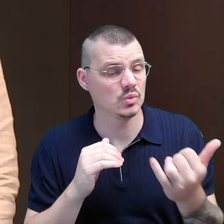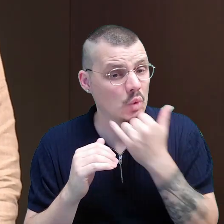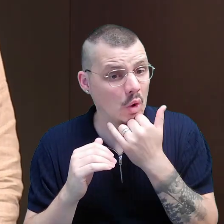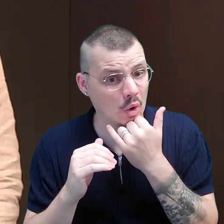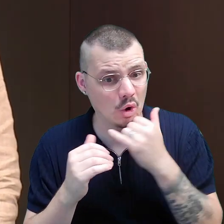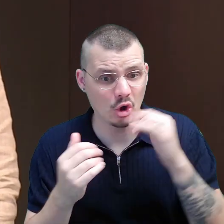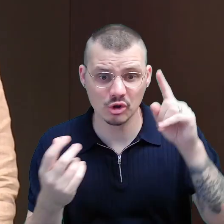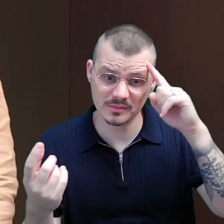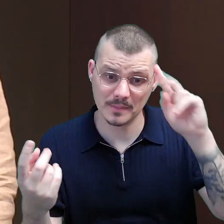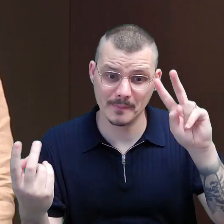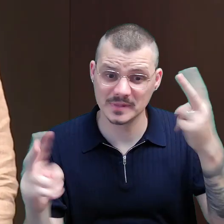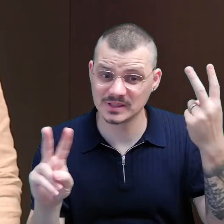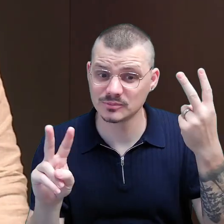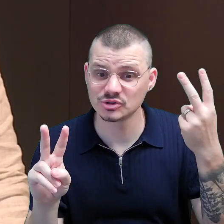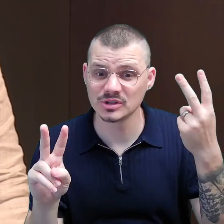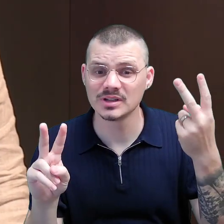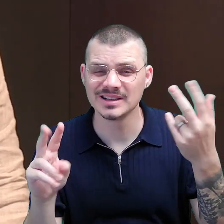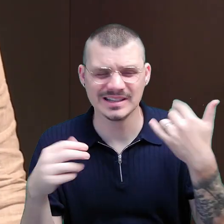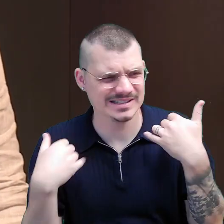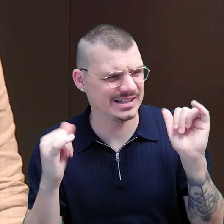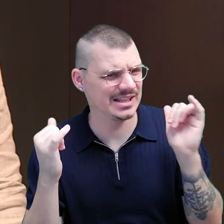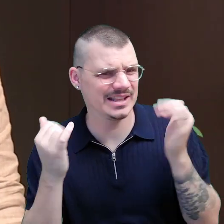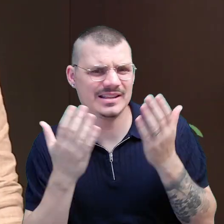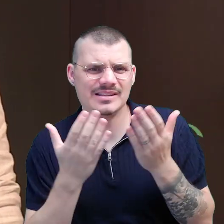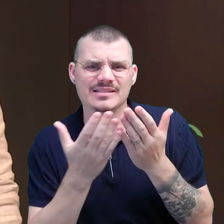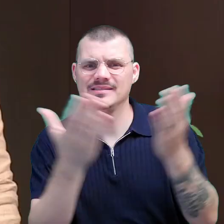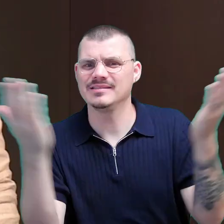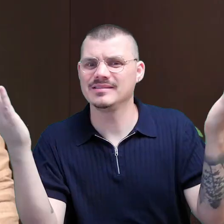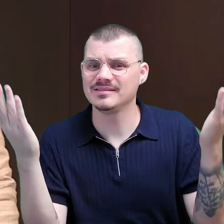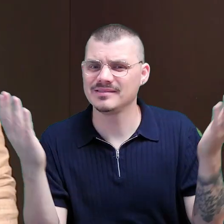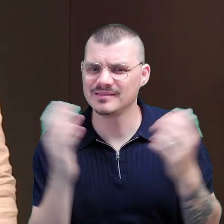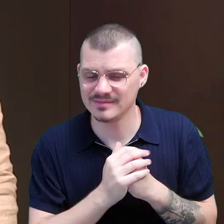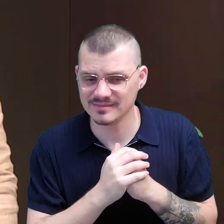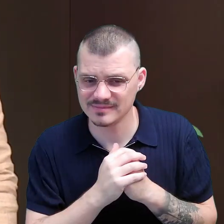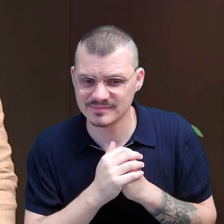wrong misconception is still out there in some quarters.